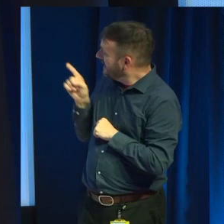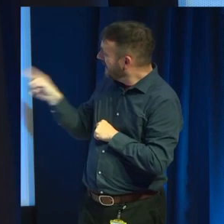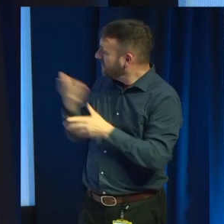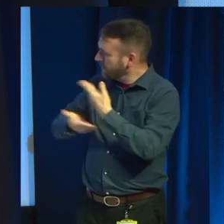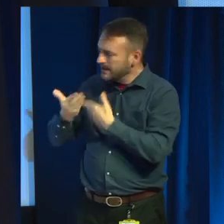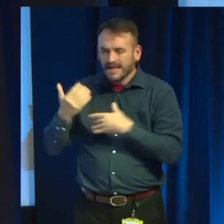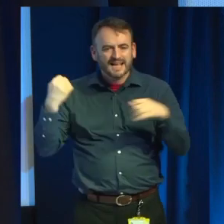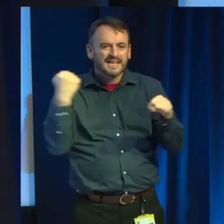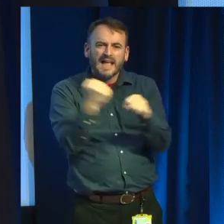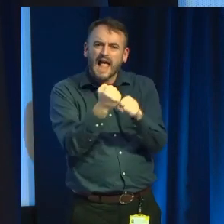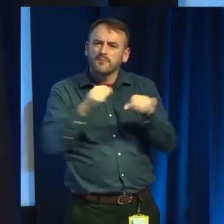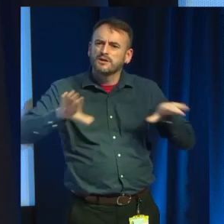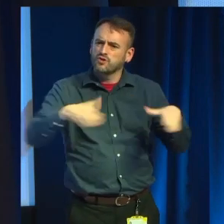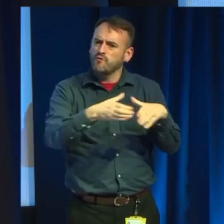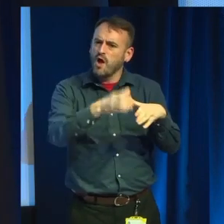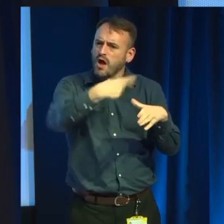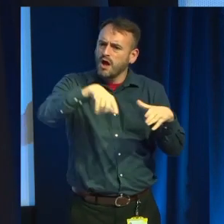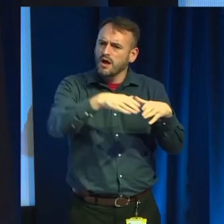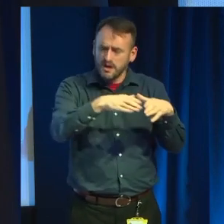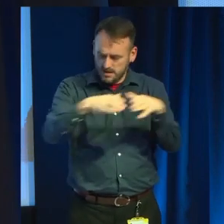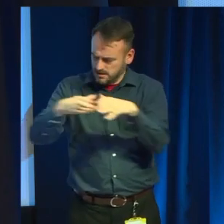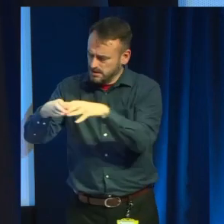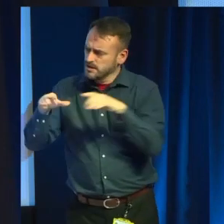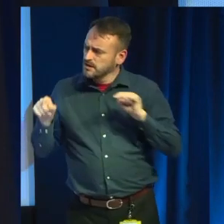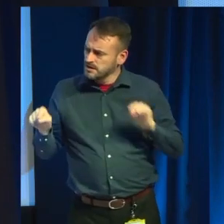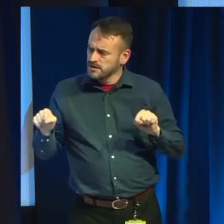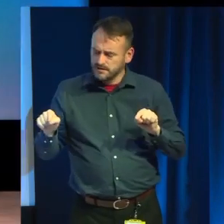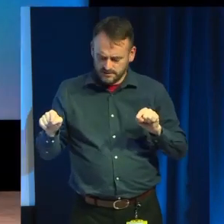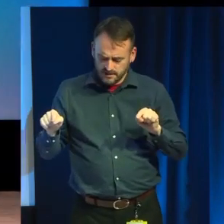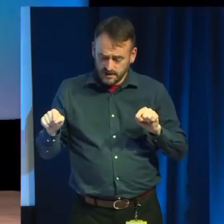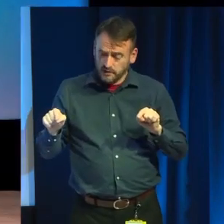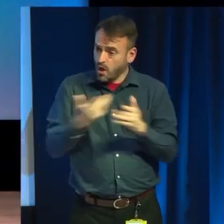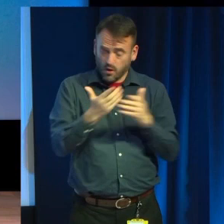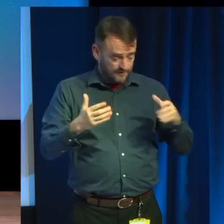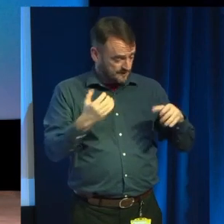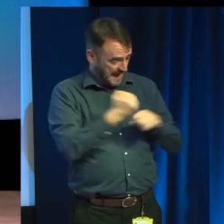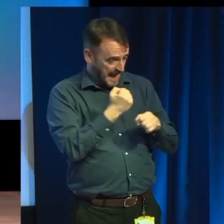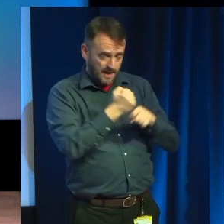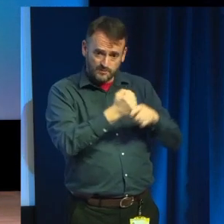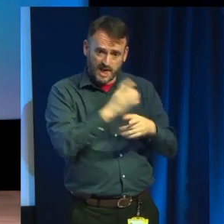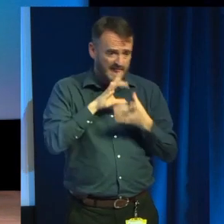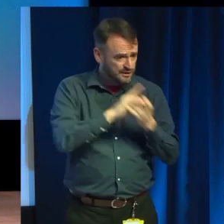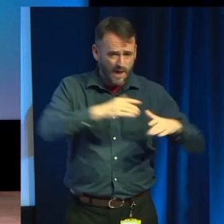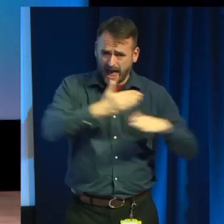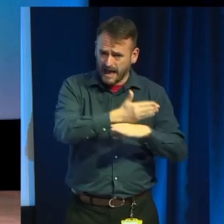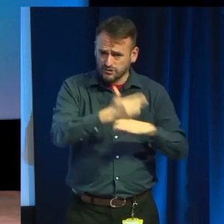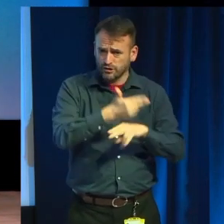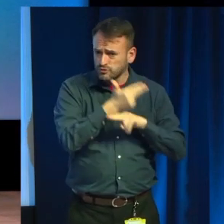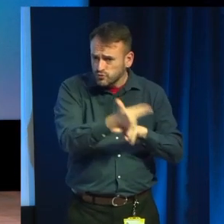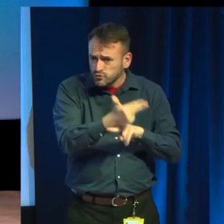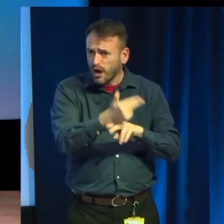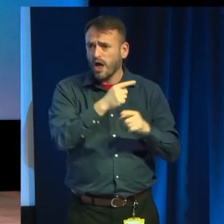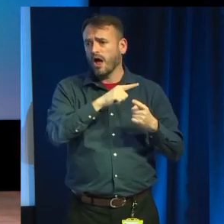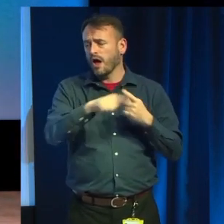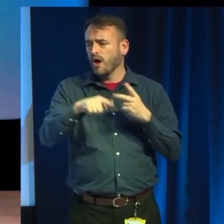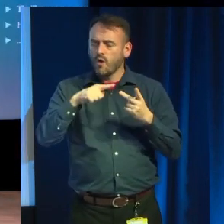that they are very focused on actions that player performs, like a shooter, if you strategize, if you solve puzzles.